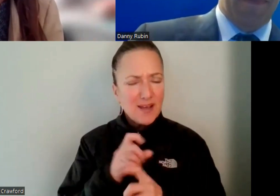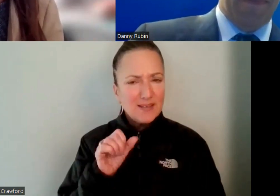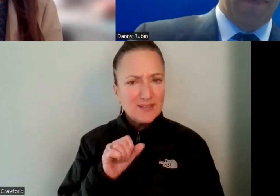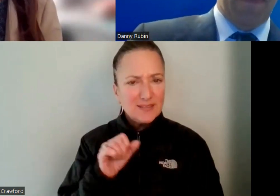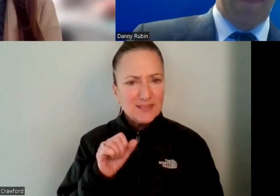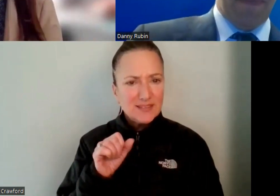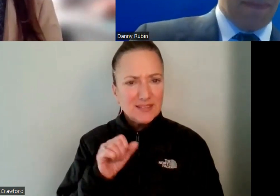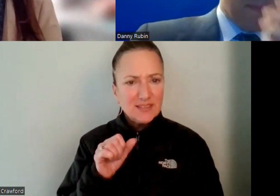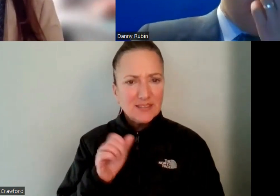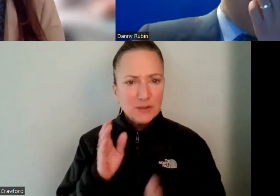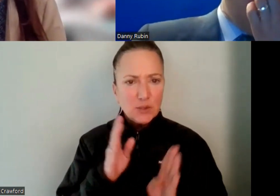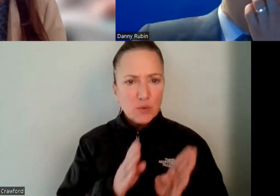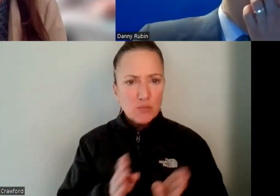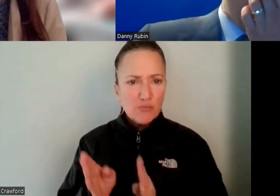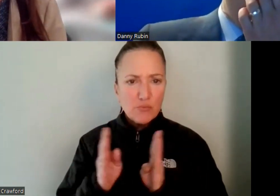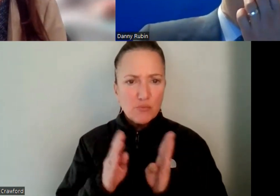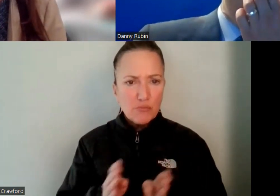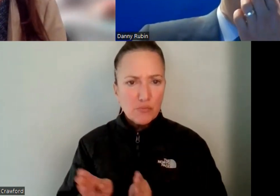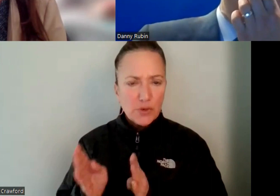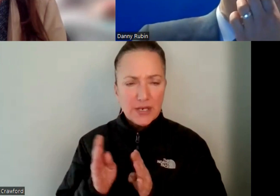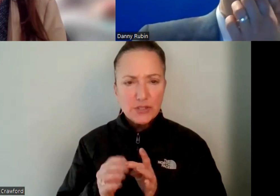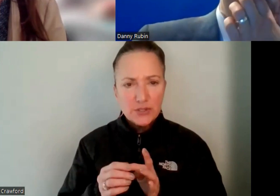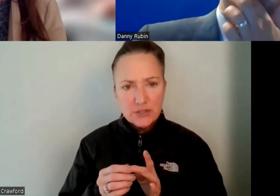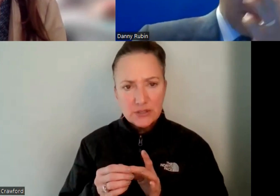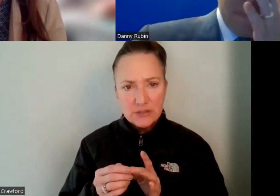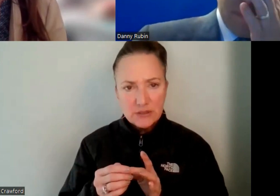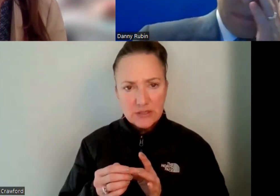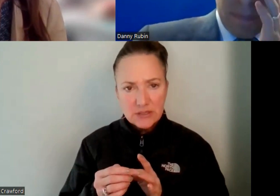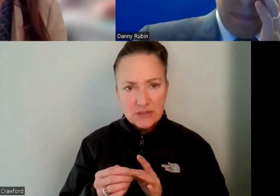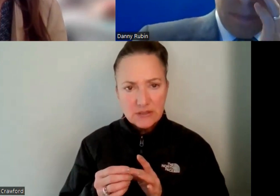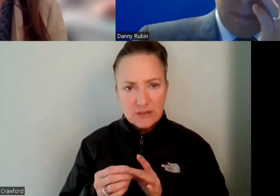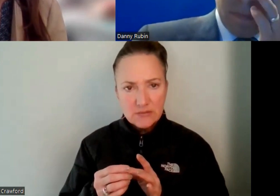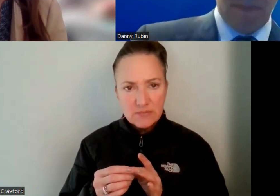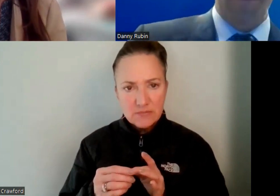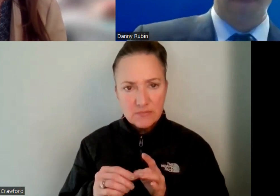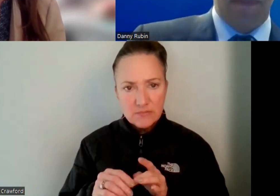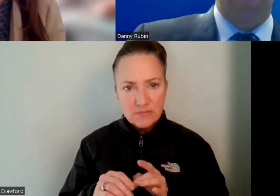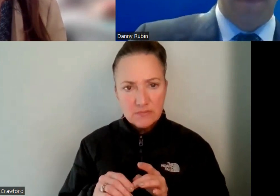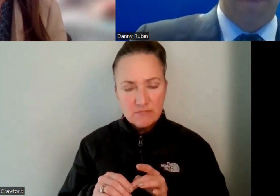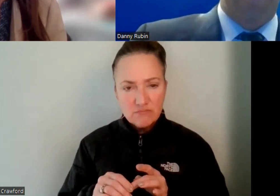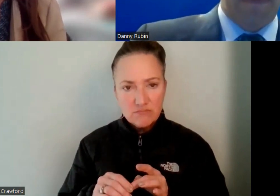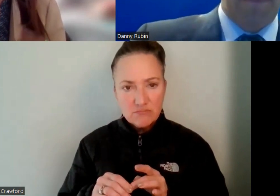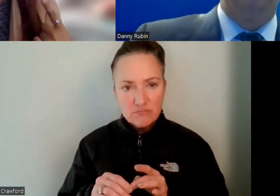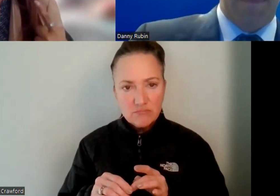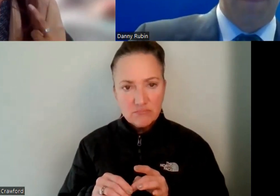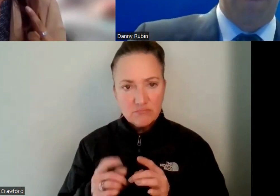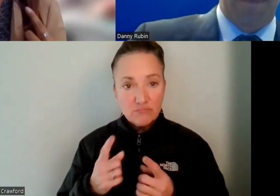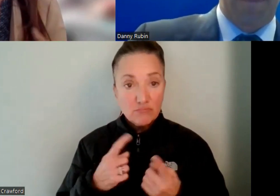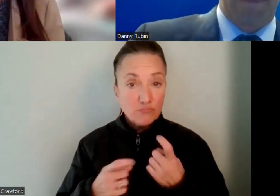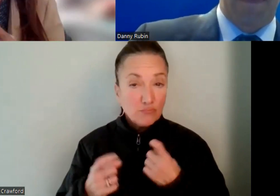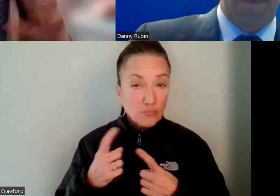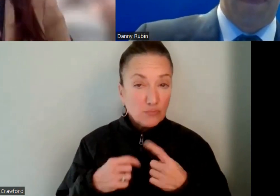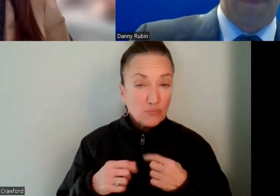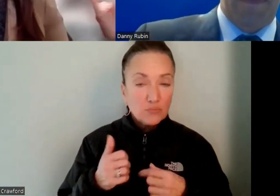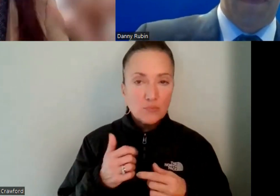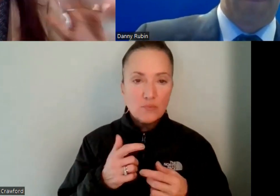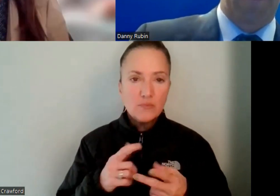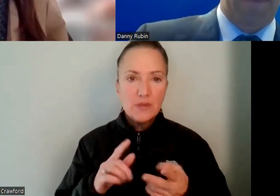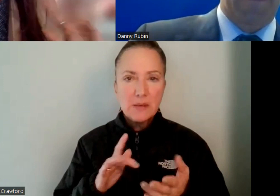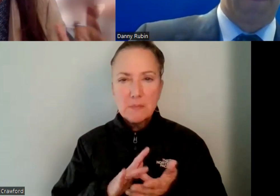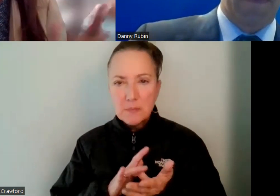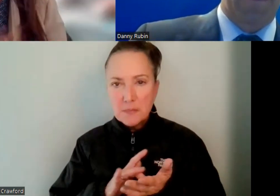of preparations to do. It basically asks you questions about drugs, what they do, what